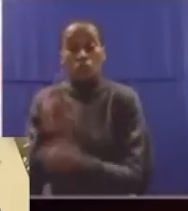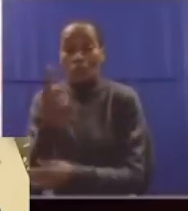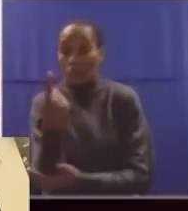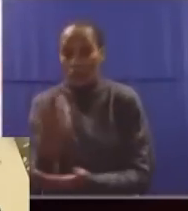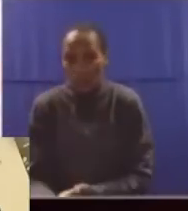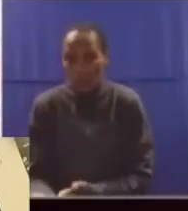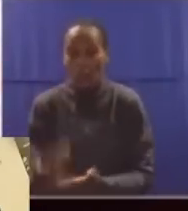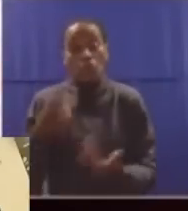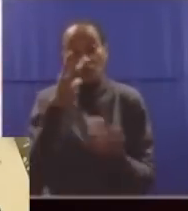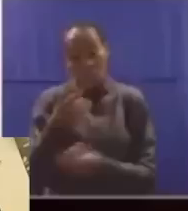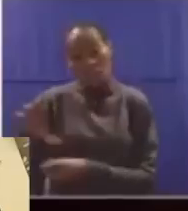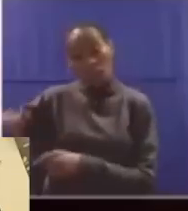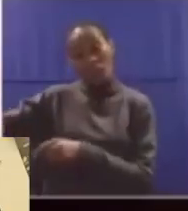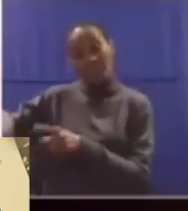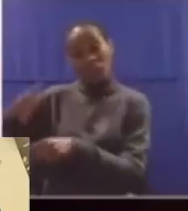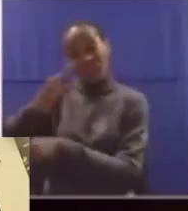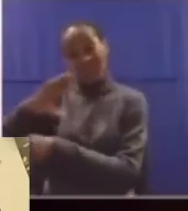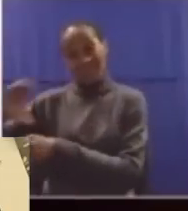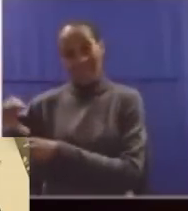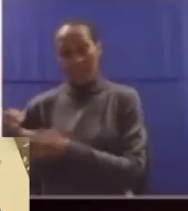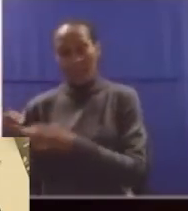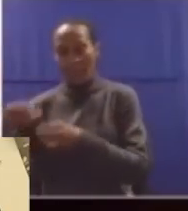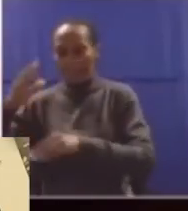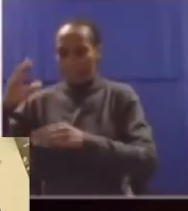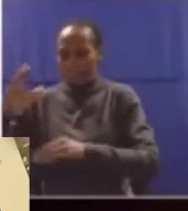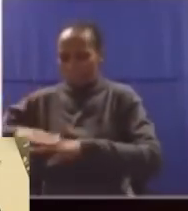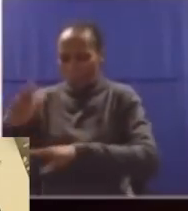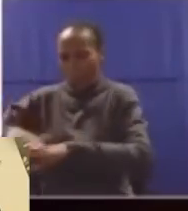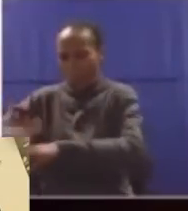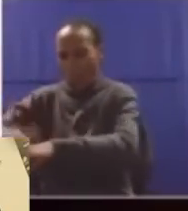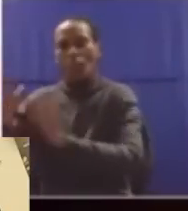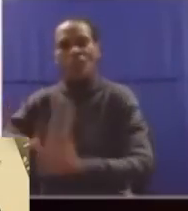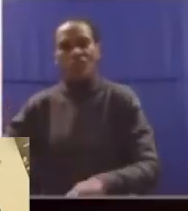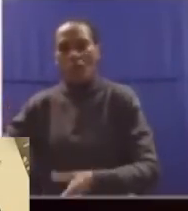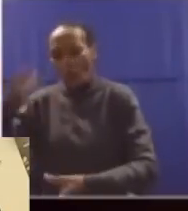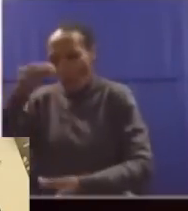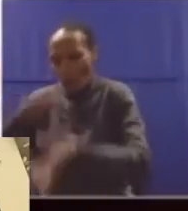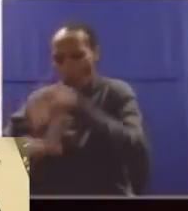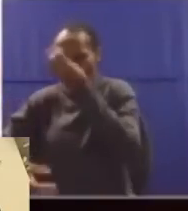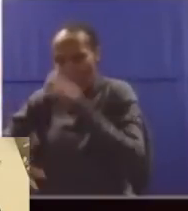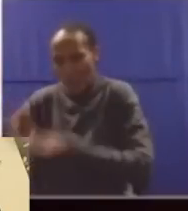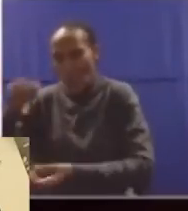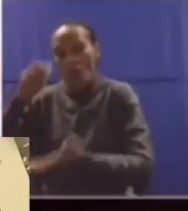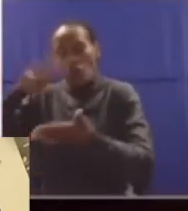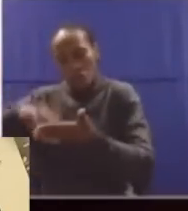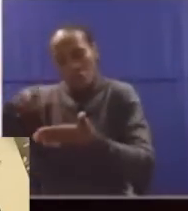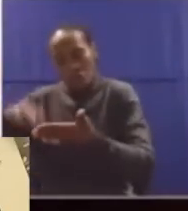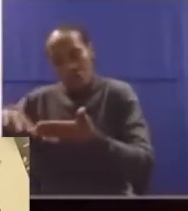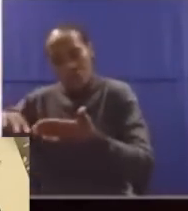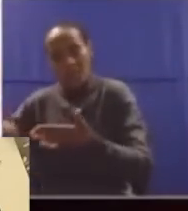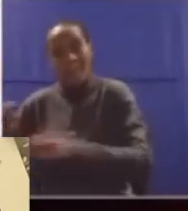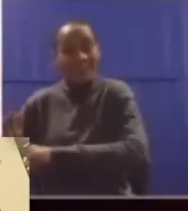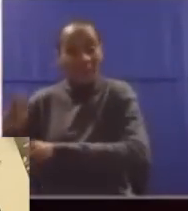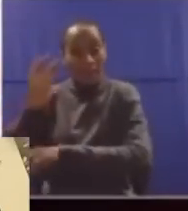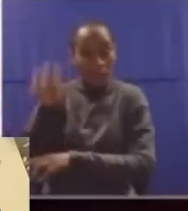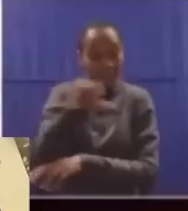That is why the Western Cape has doubled the number of learners that can read compared to the rest of the